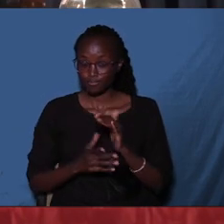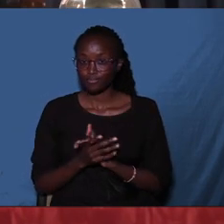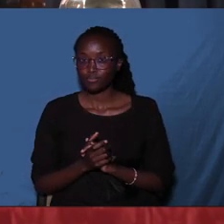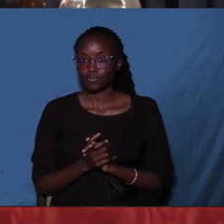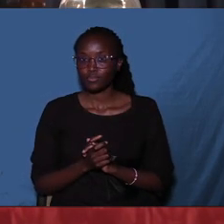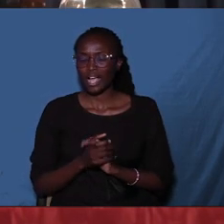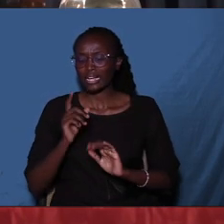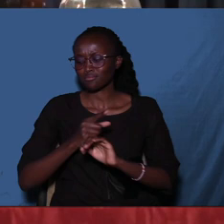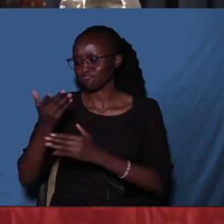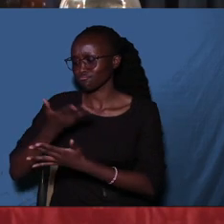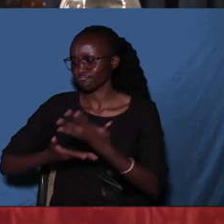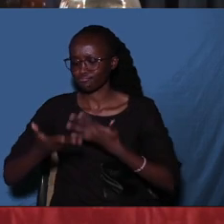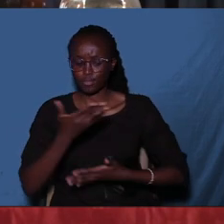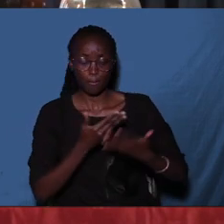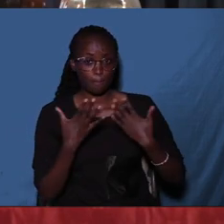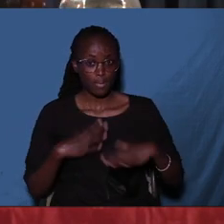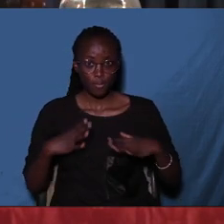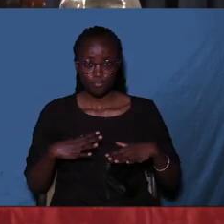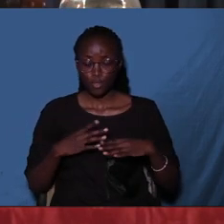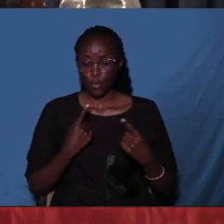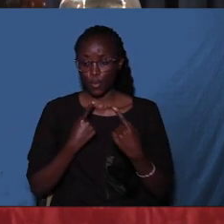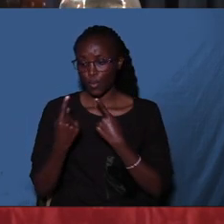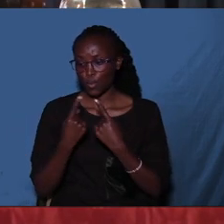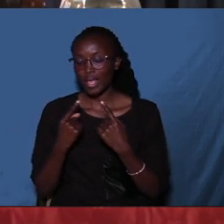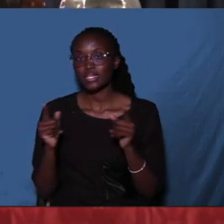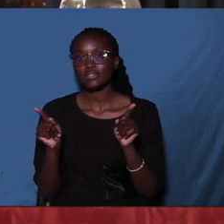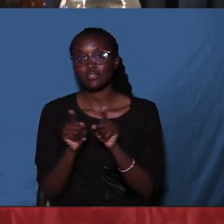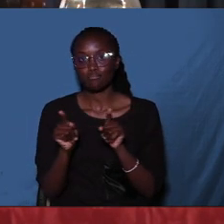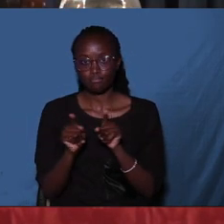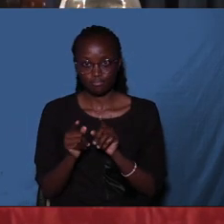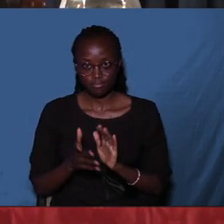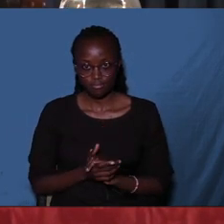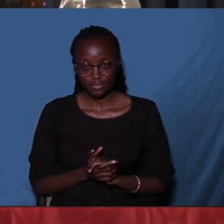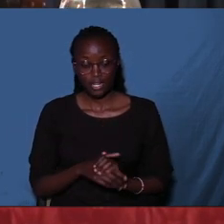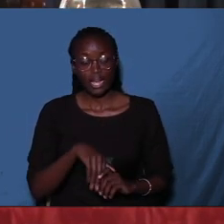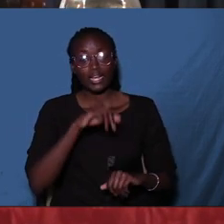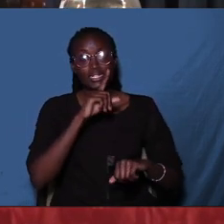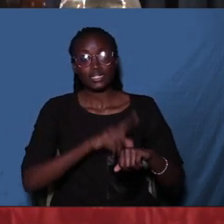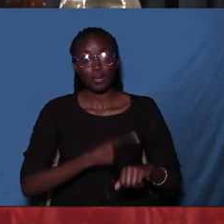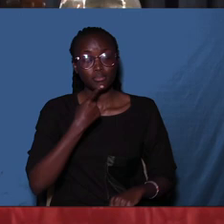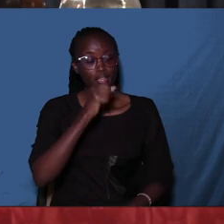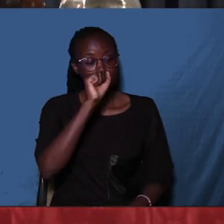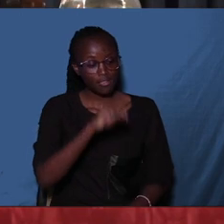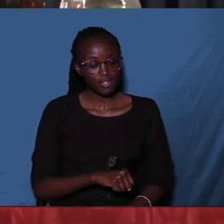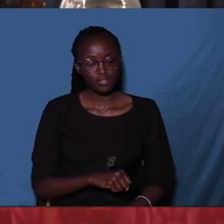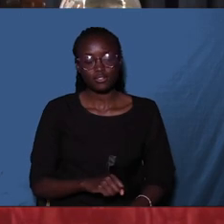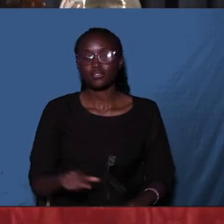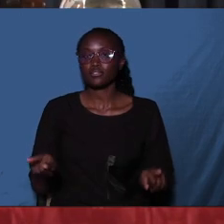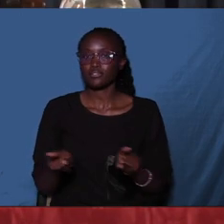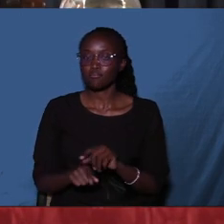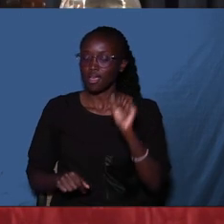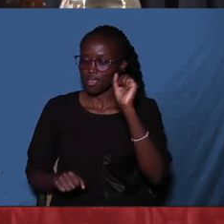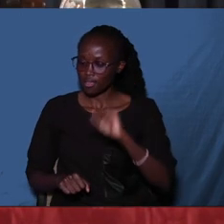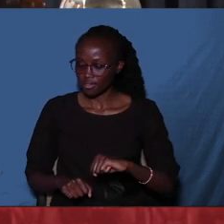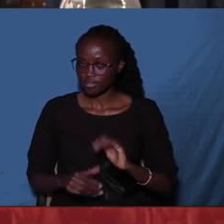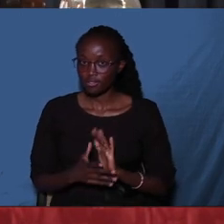same, not the opposite. When your yes is yes, let it be yes. That